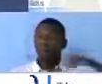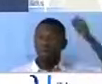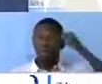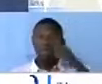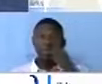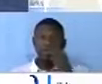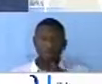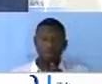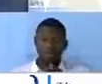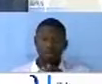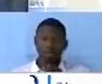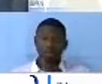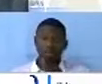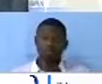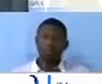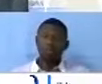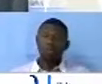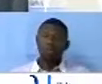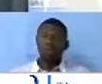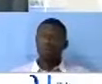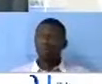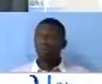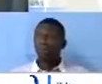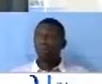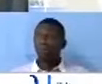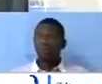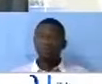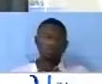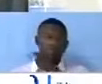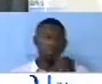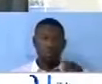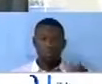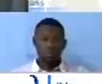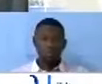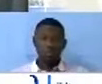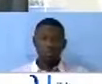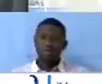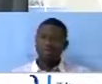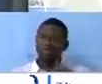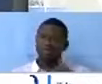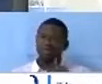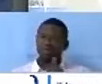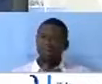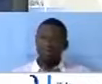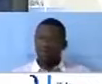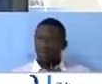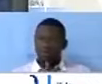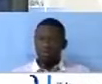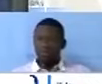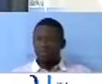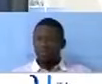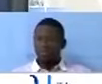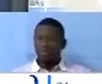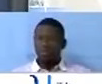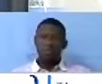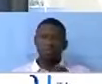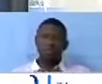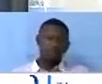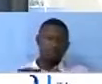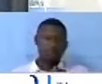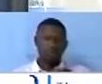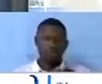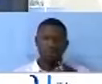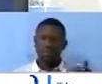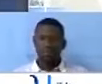me something like, you guys are feeling sympathy. Mel ni yen dal da ngen am ay yermande ci ko ñi. For this